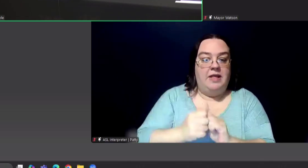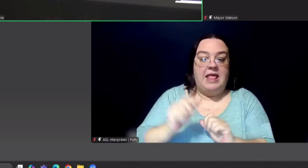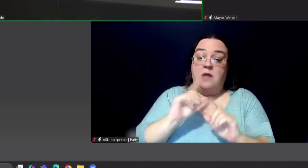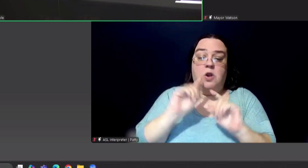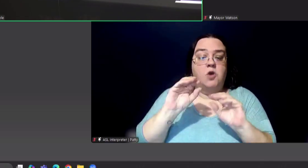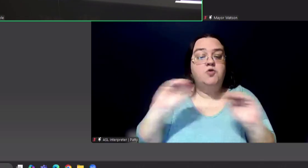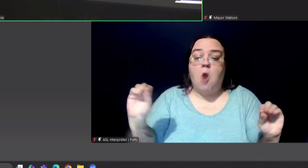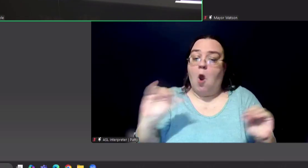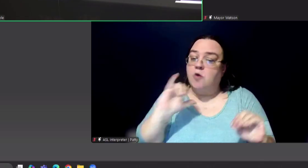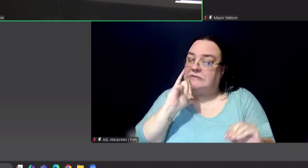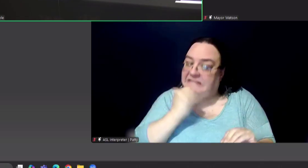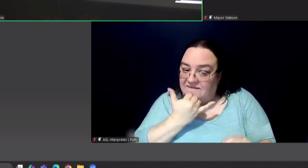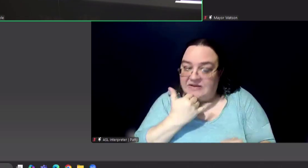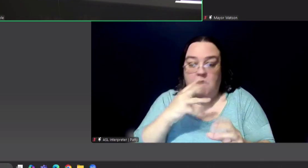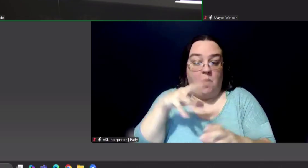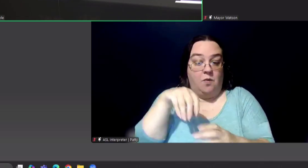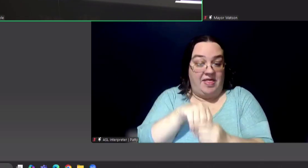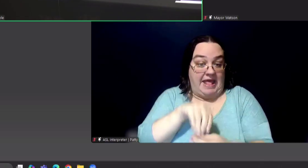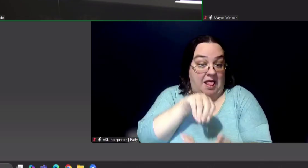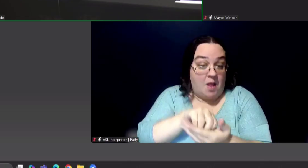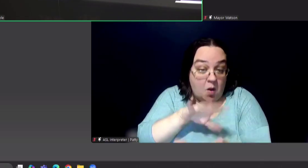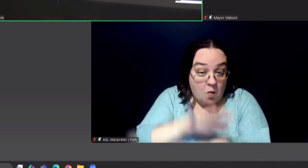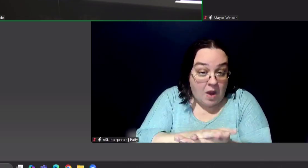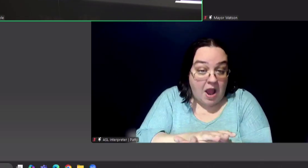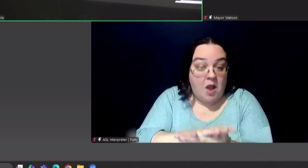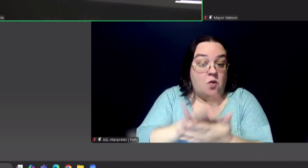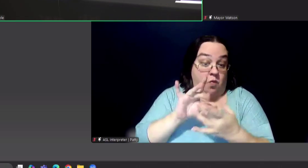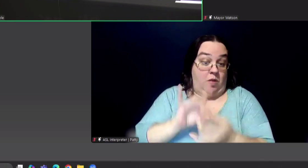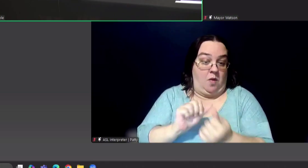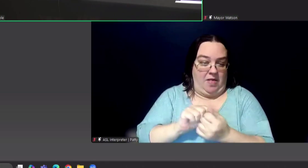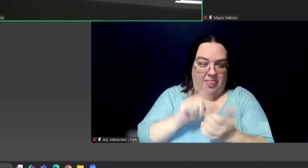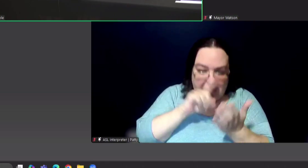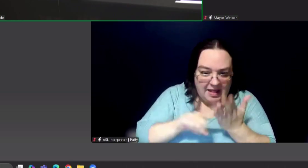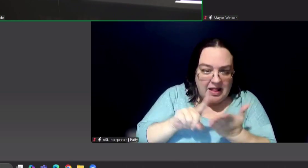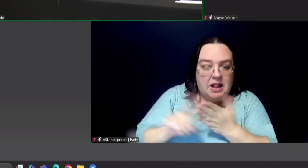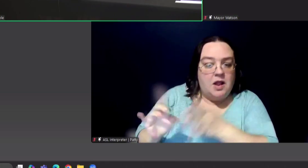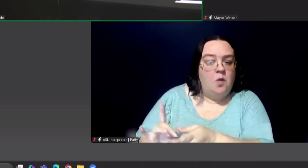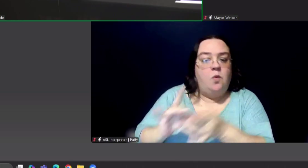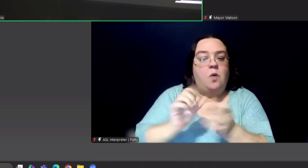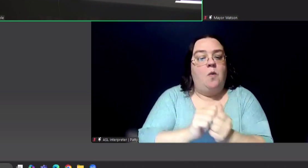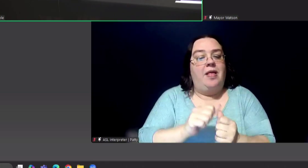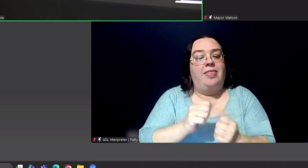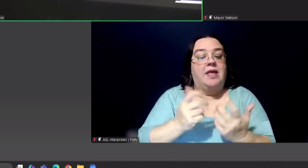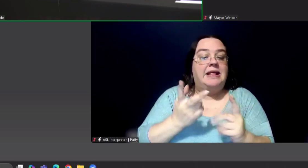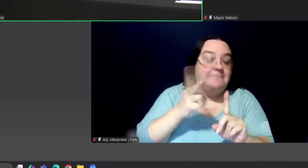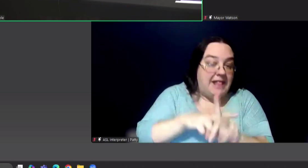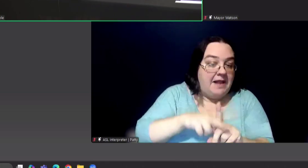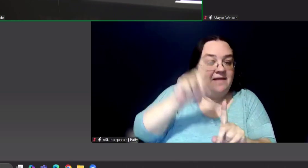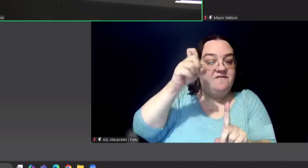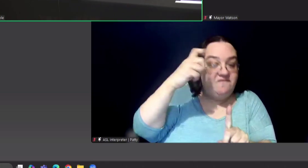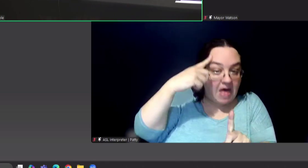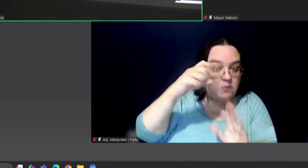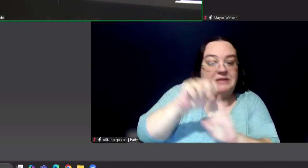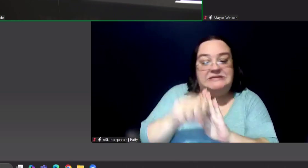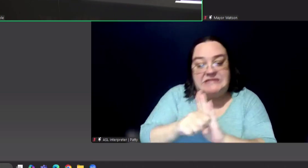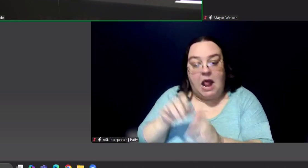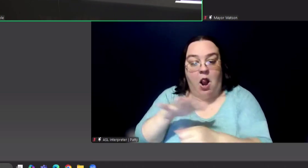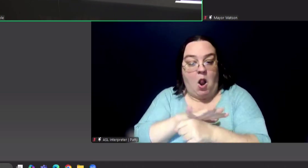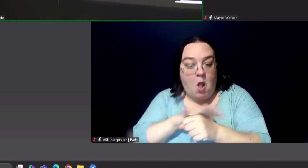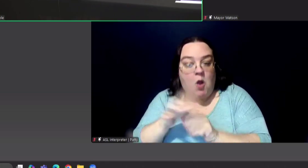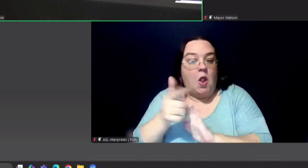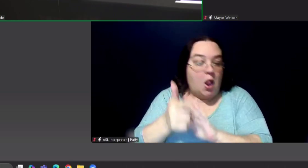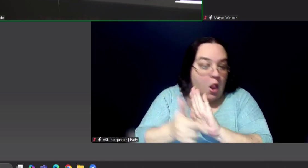that were subject to the inspections as it relates to the applicable federal, state, and local laws and regulations with regards to